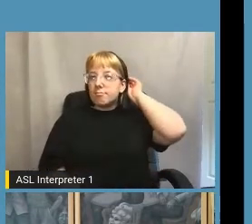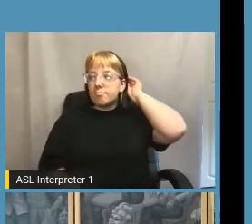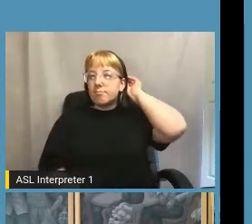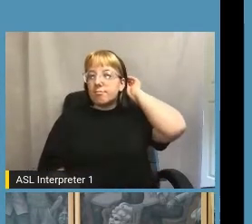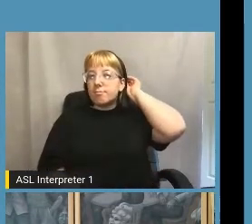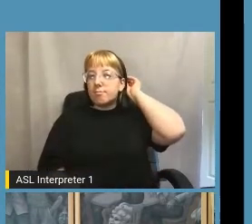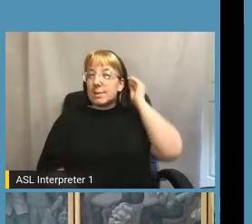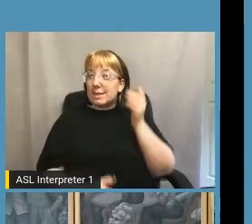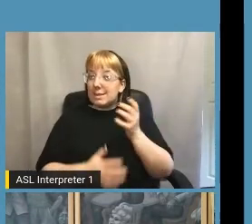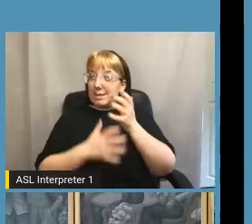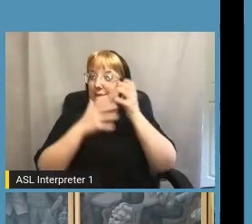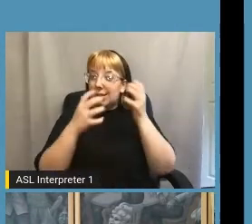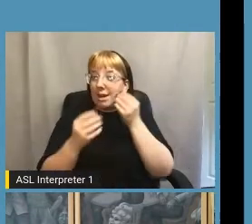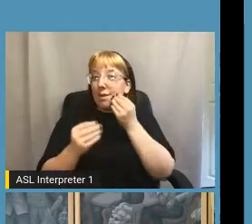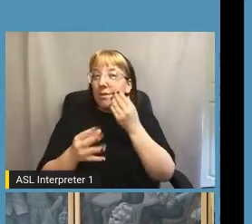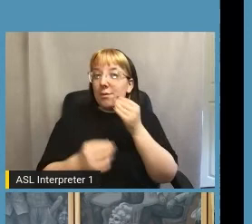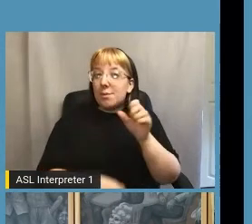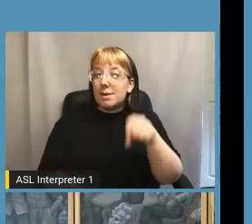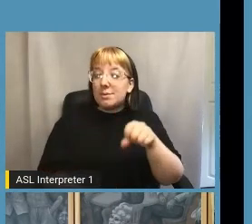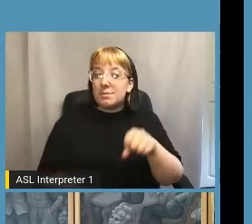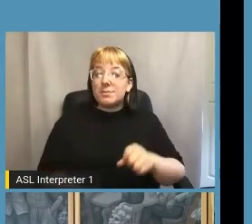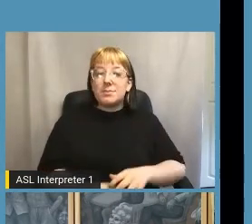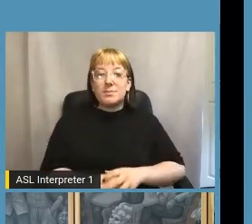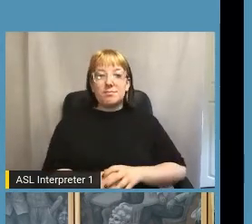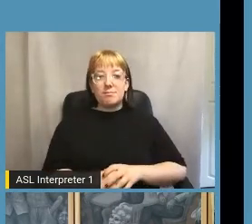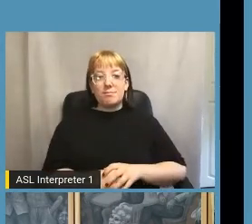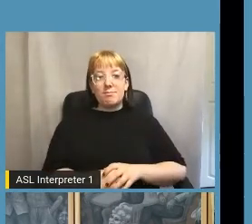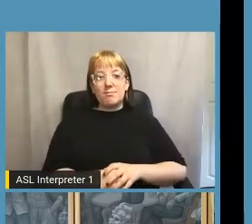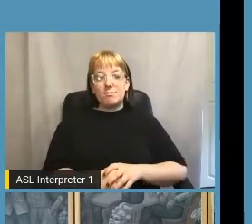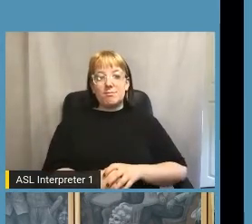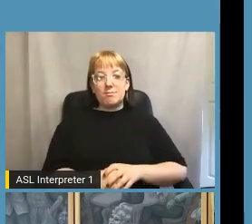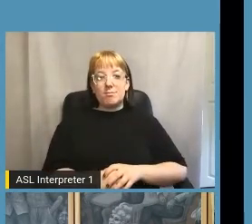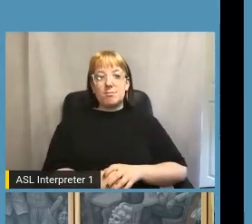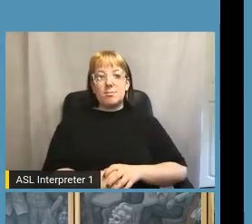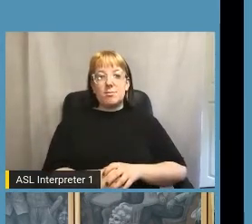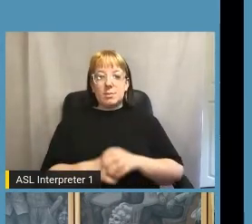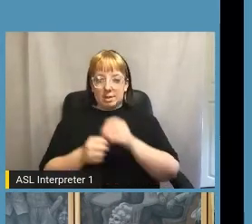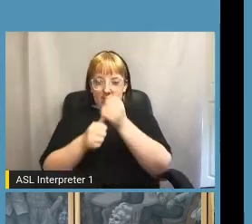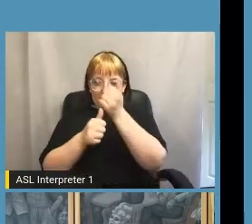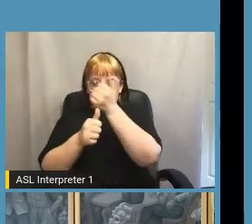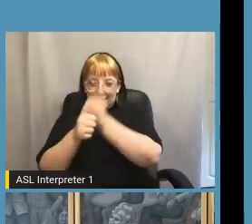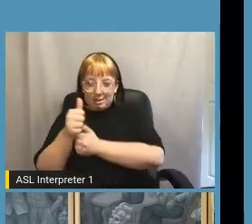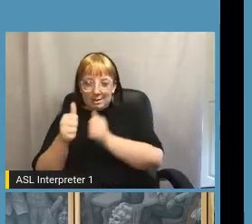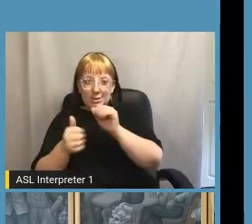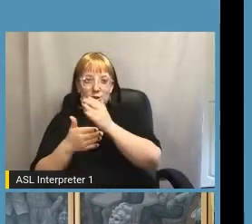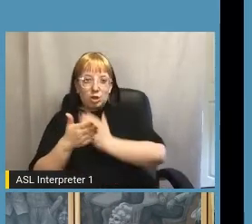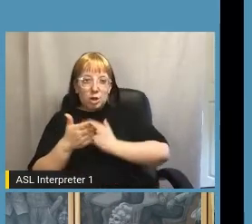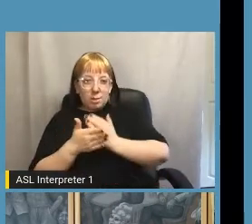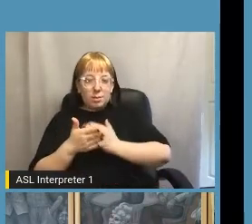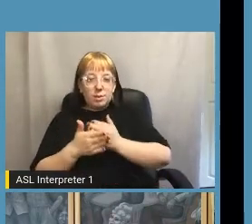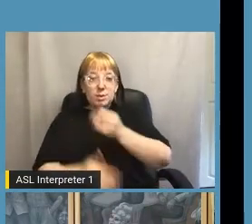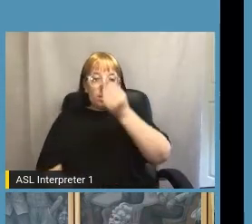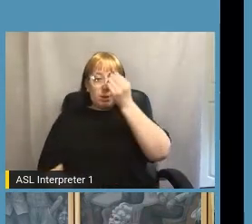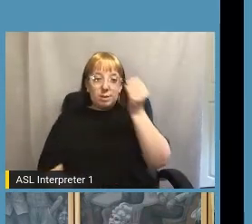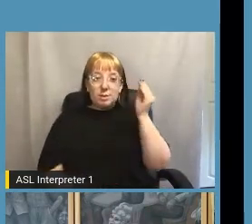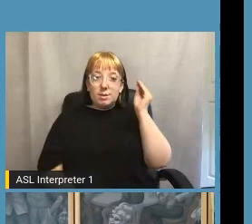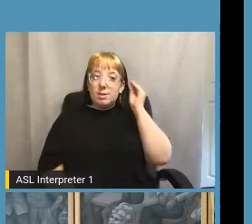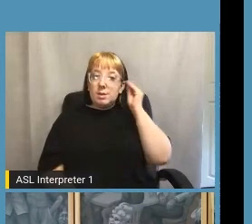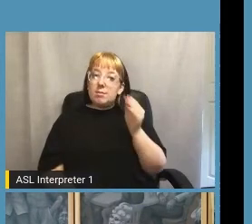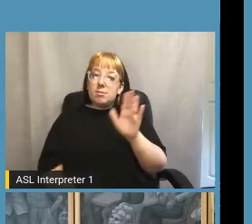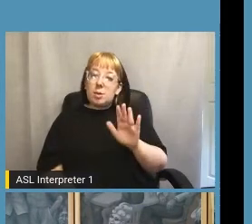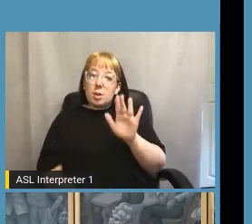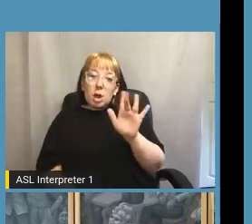this is a lot. But I wanted to lay out for you what goes into making every episode, keeping in mind these are about